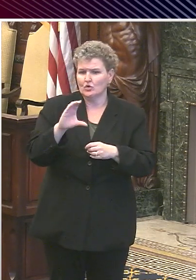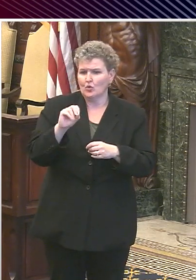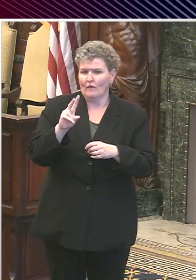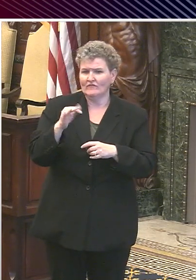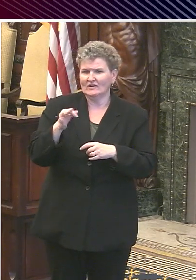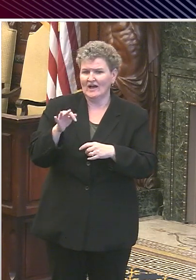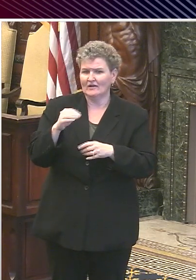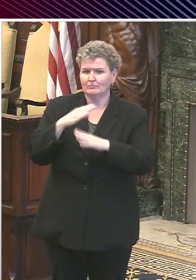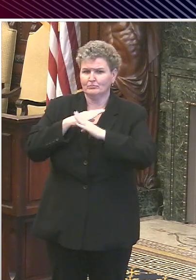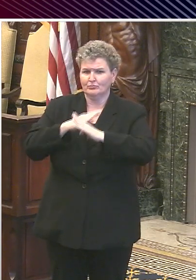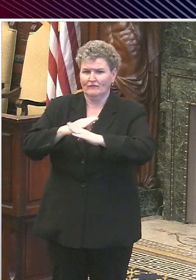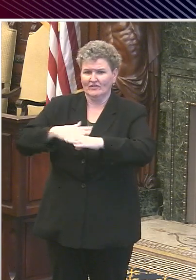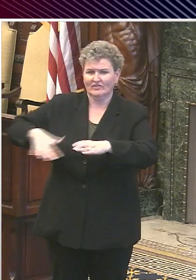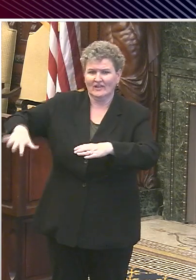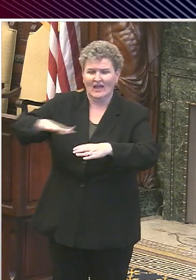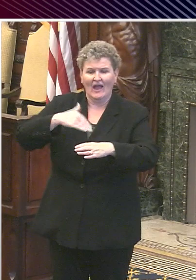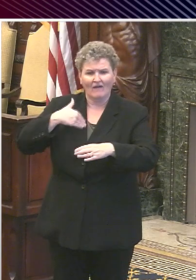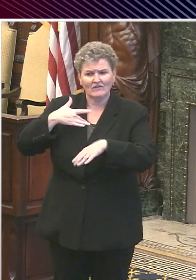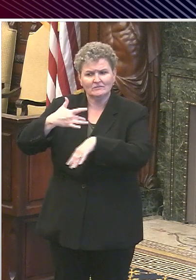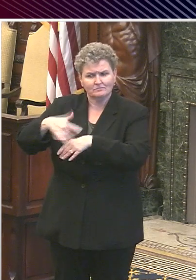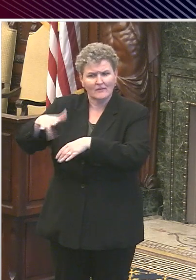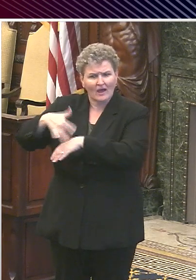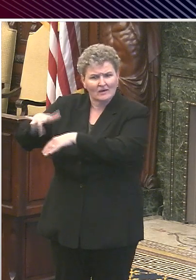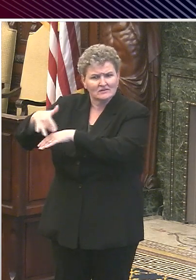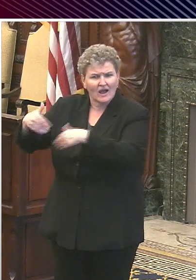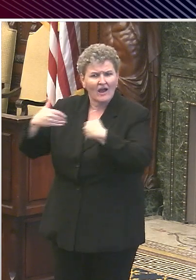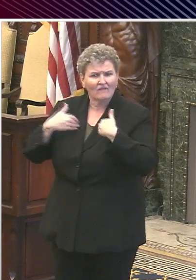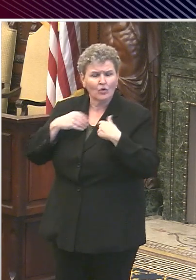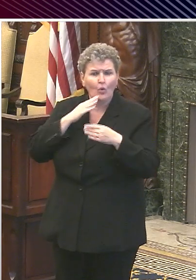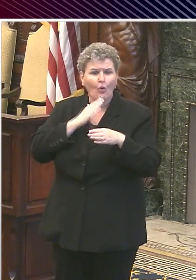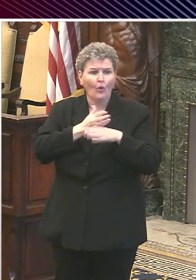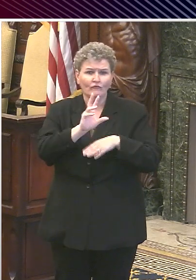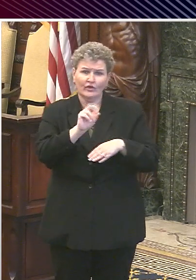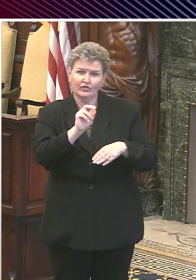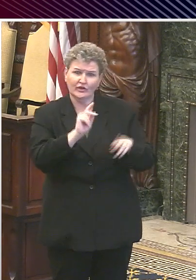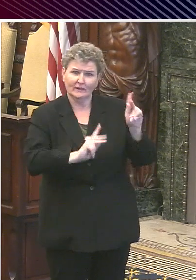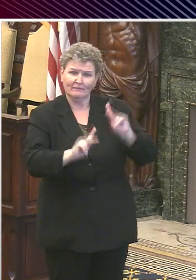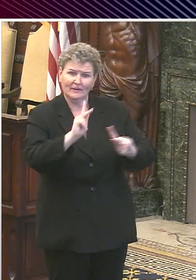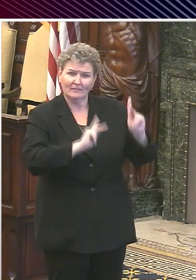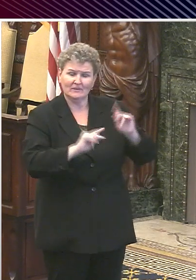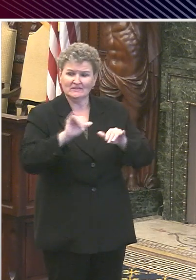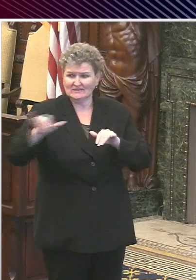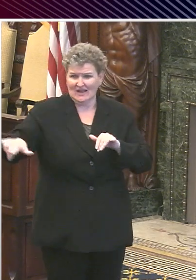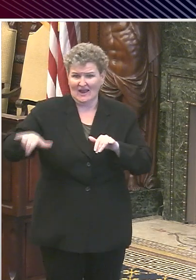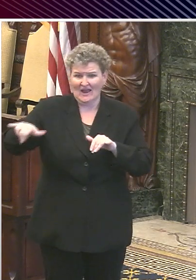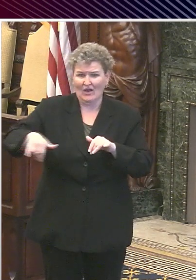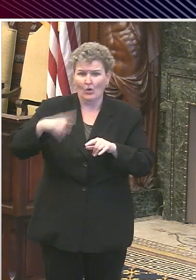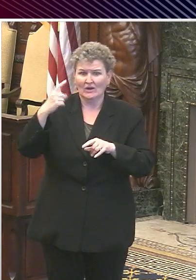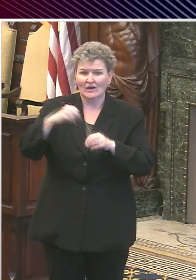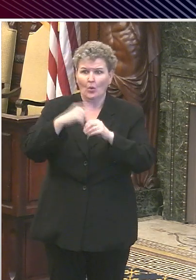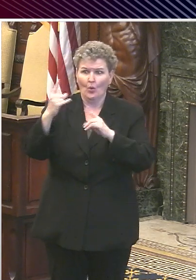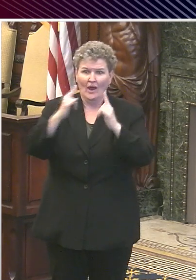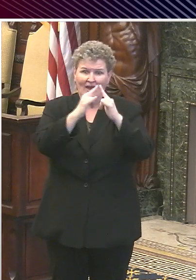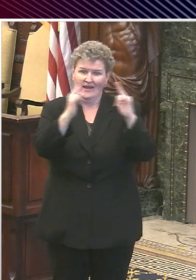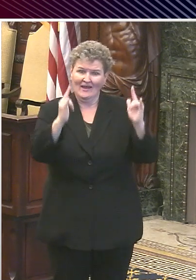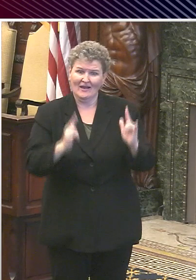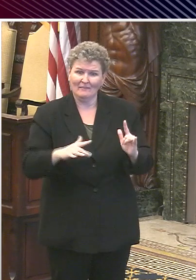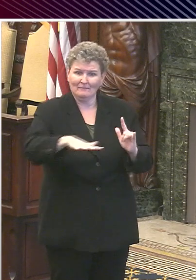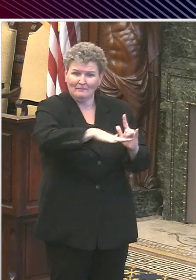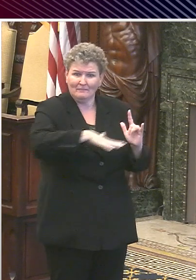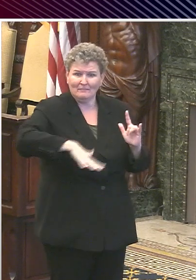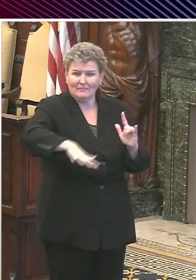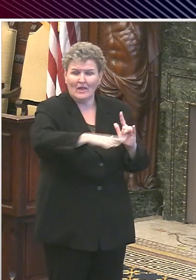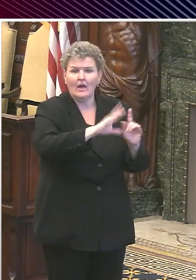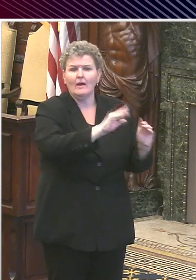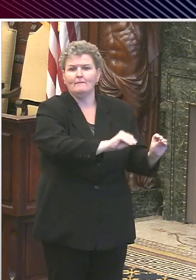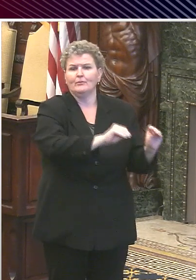over 30 individuals who were staying at one of the other of the camps have already gone to